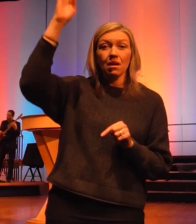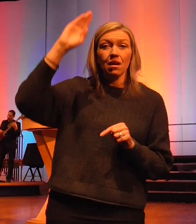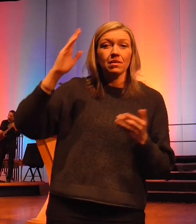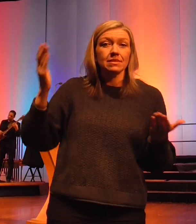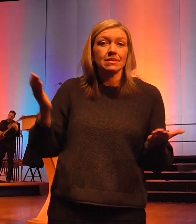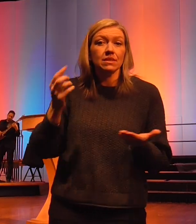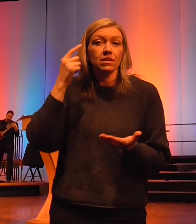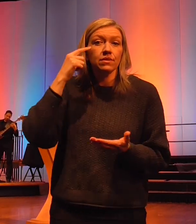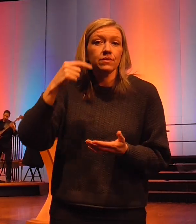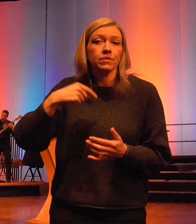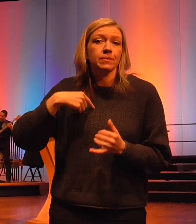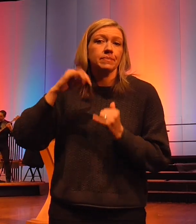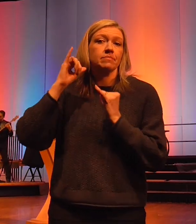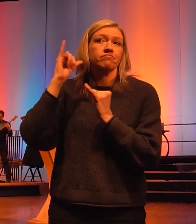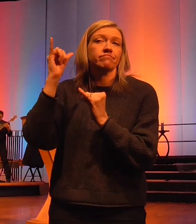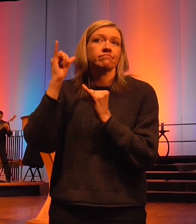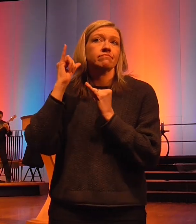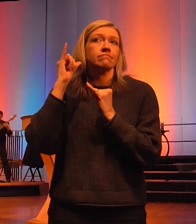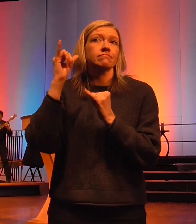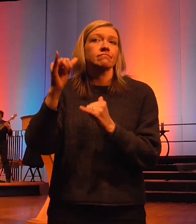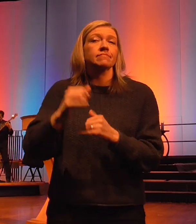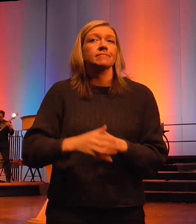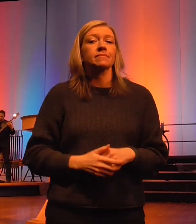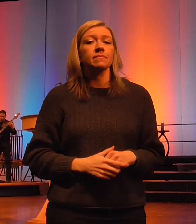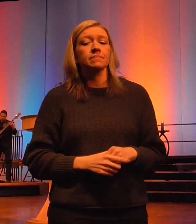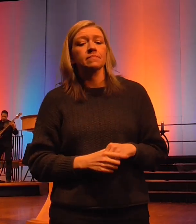and God is here for me.